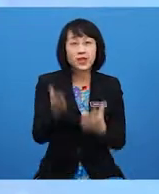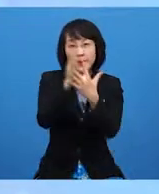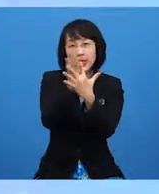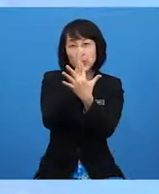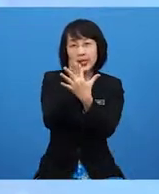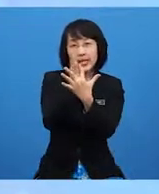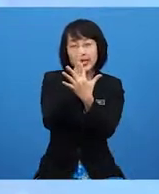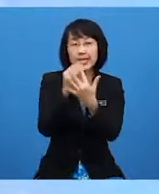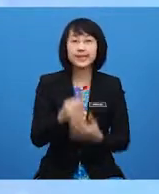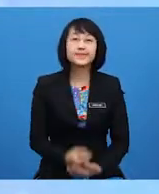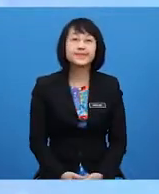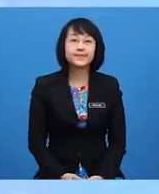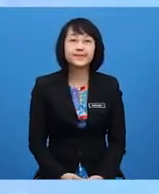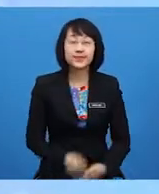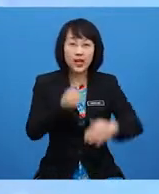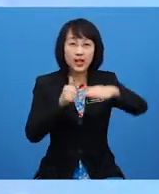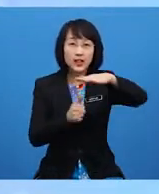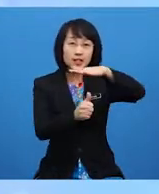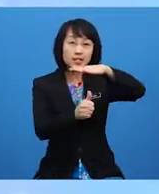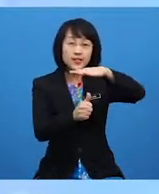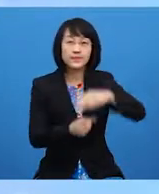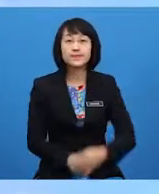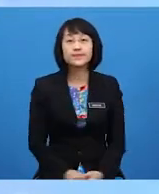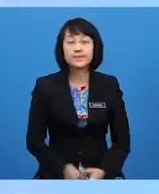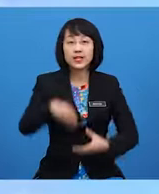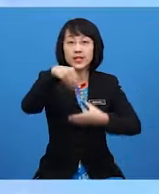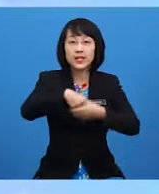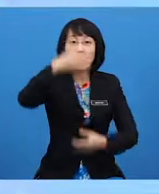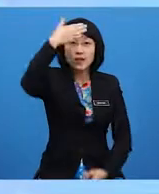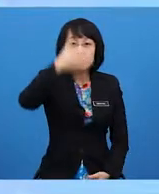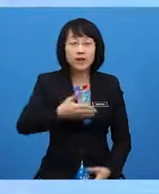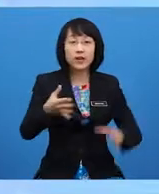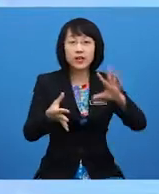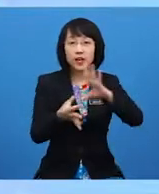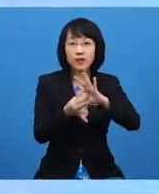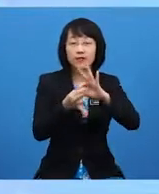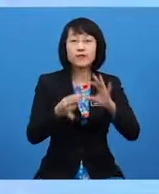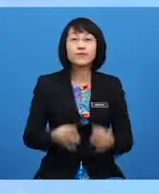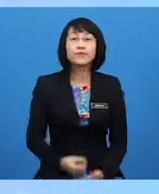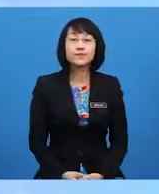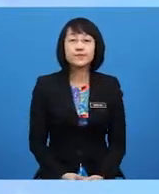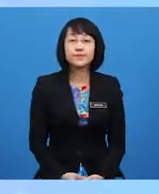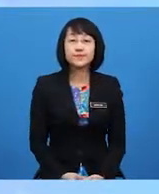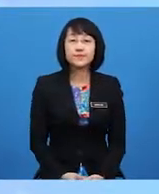between, under, in front of.